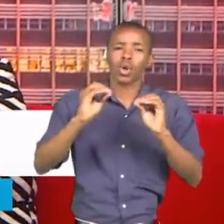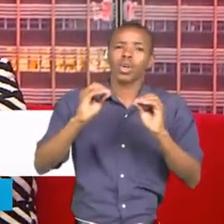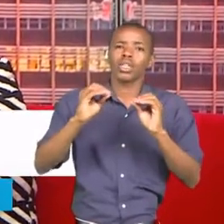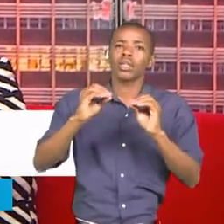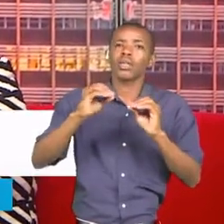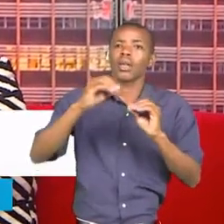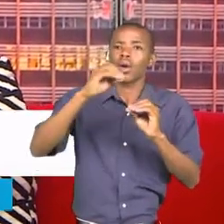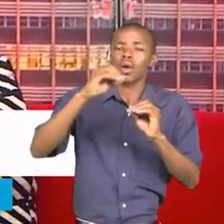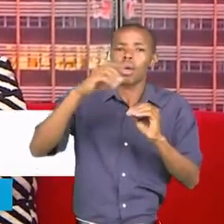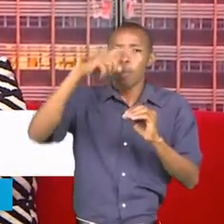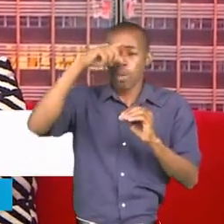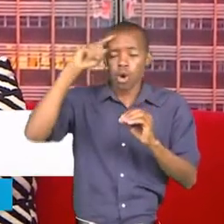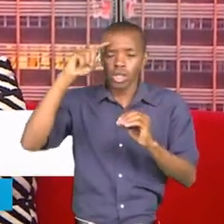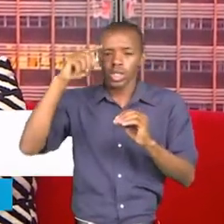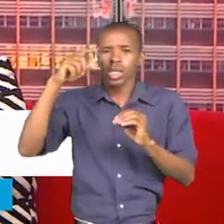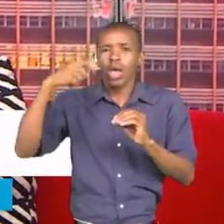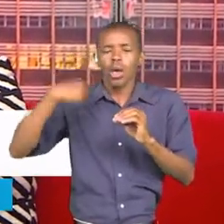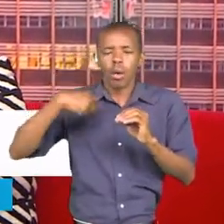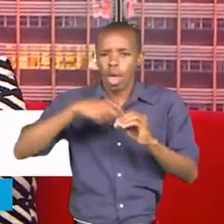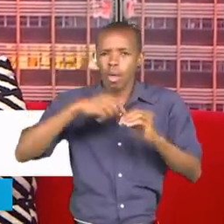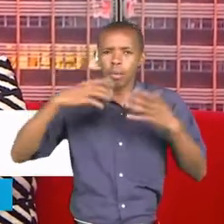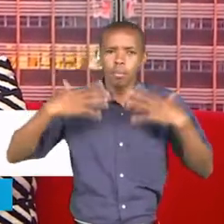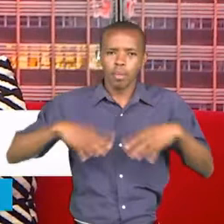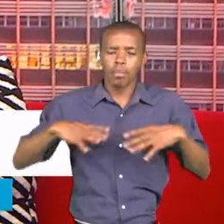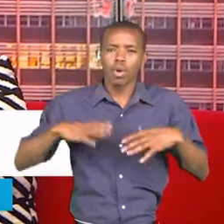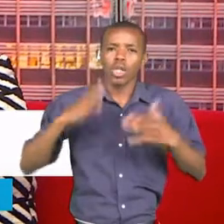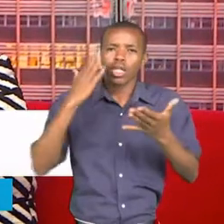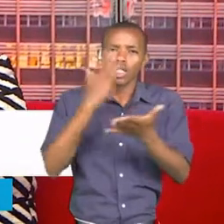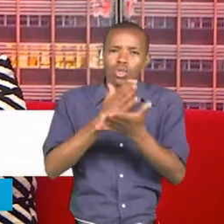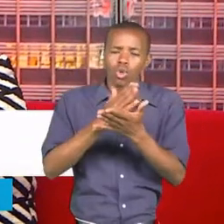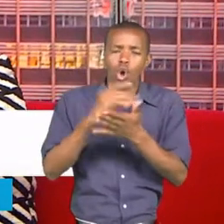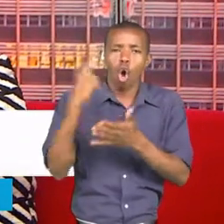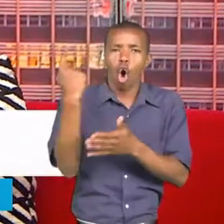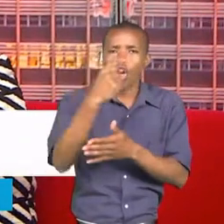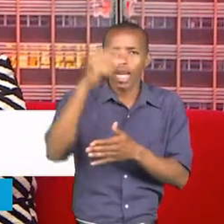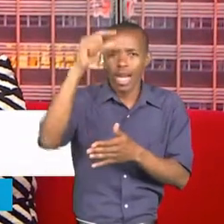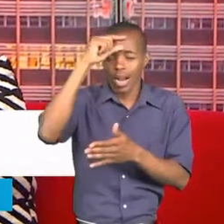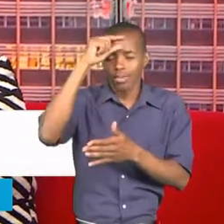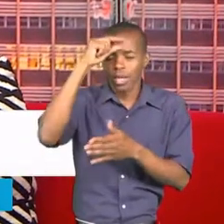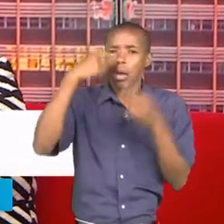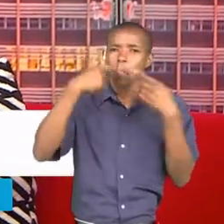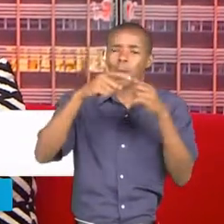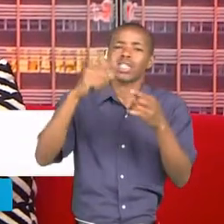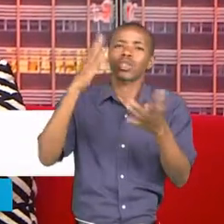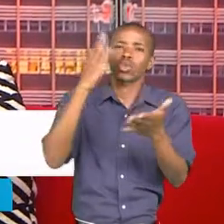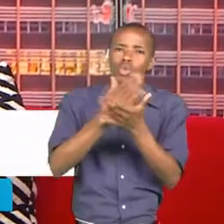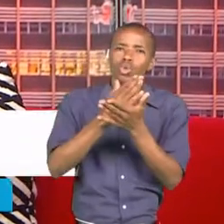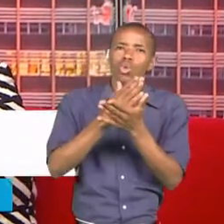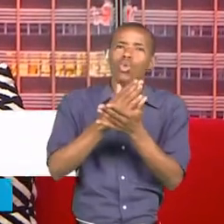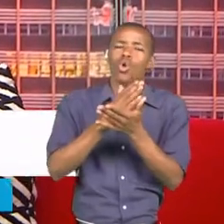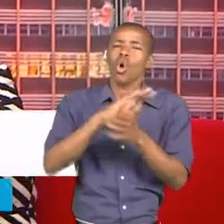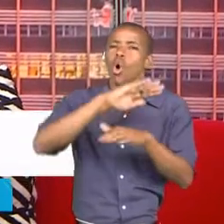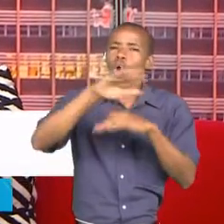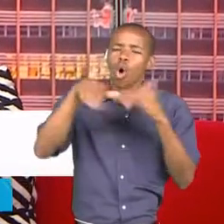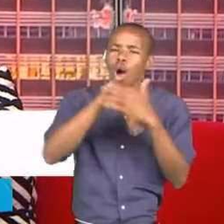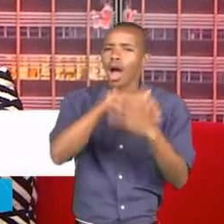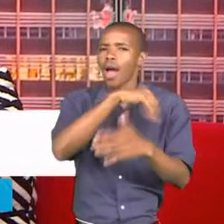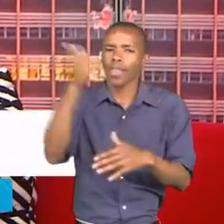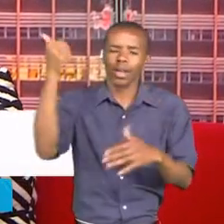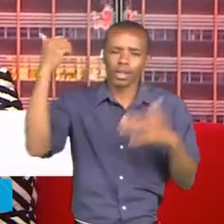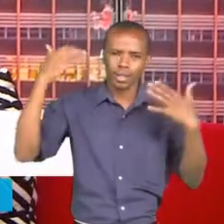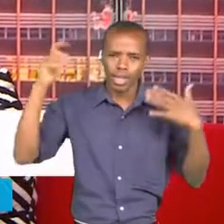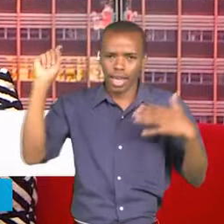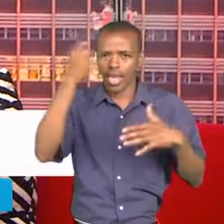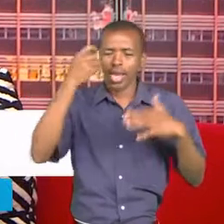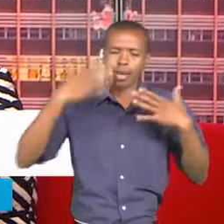because, as a people, and this is true not only of government, it's uh-huh. true of almost every other Kenyan, okay.